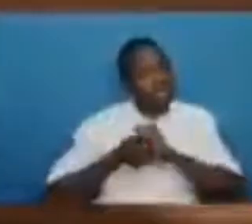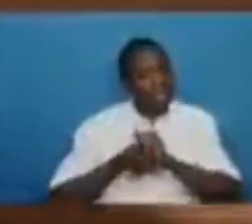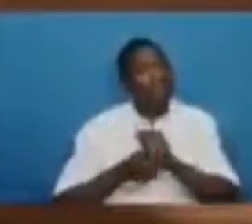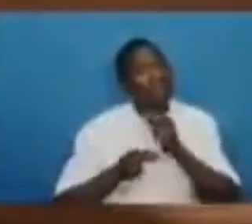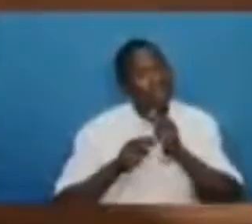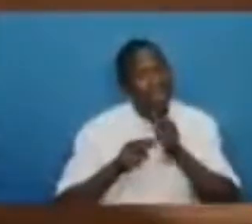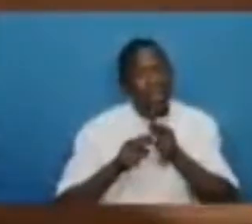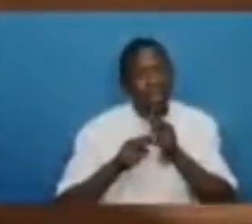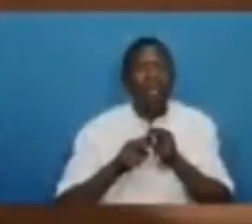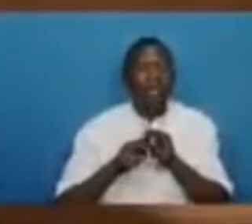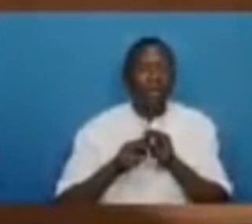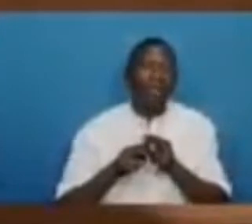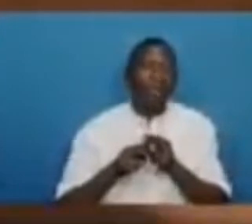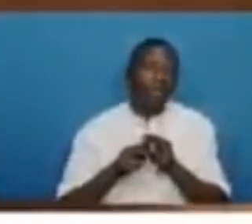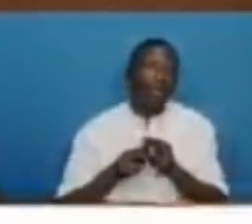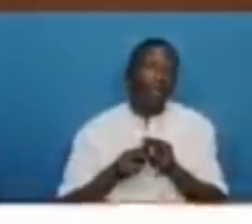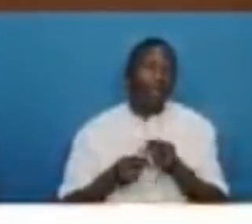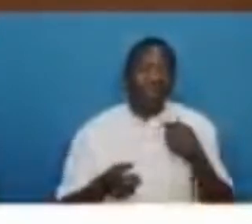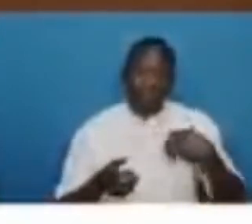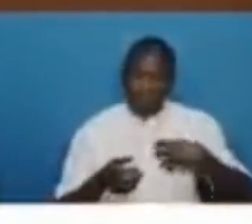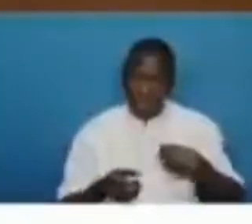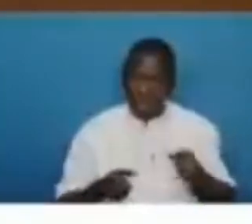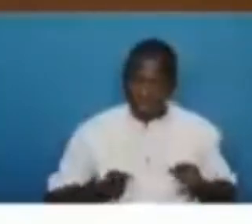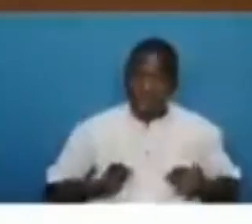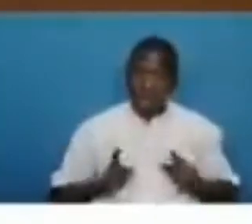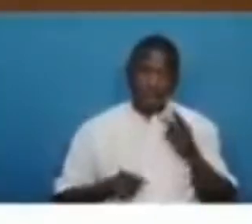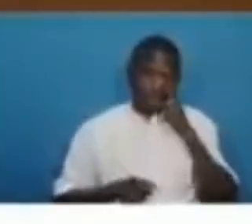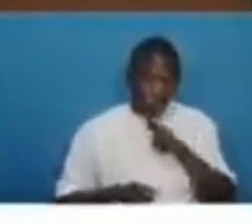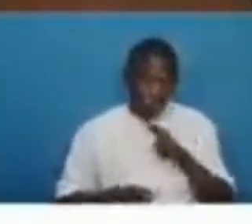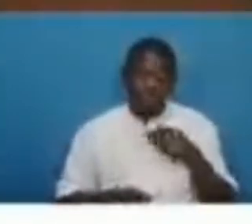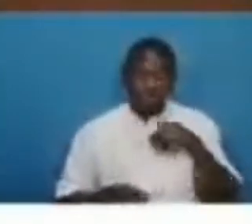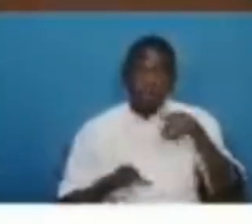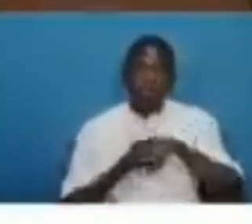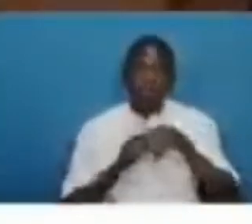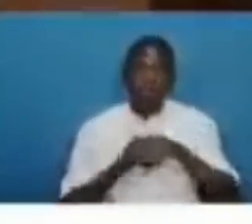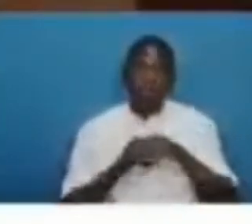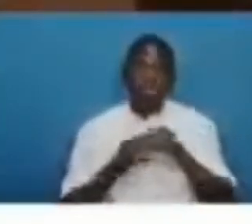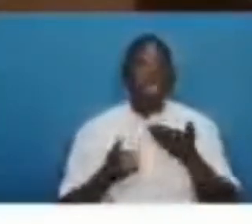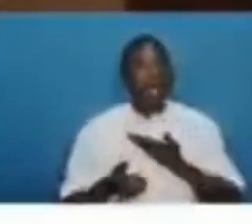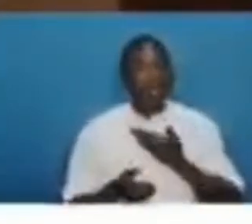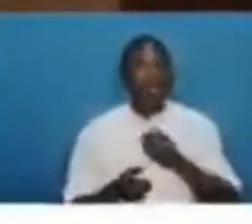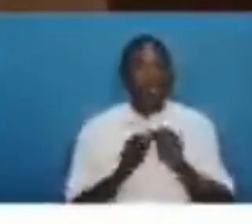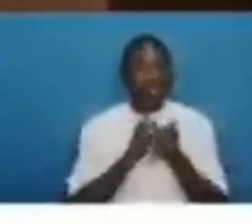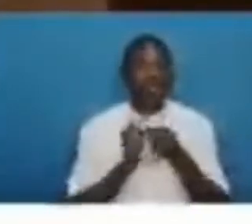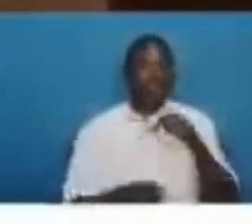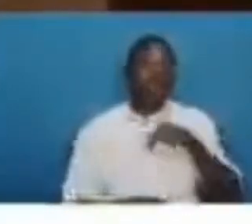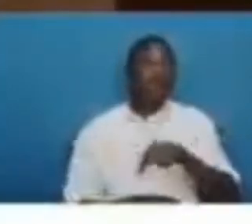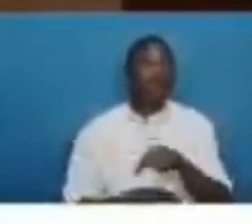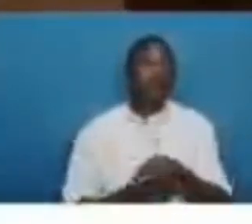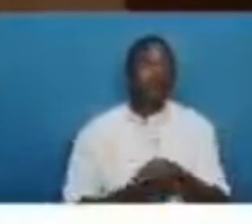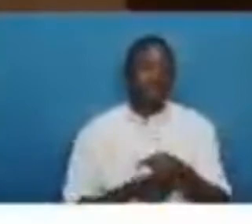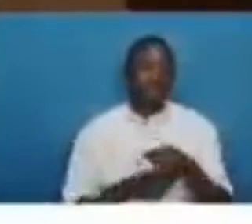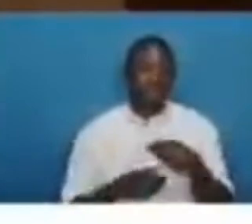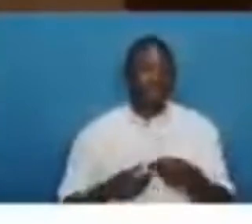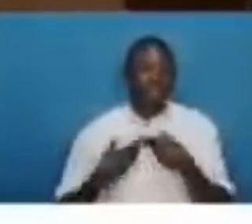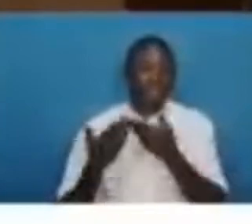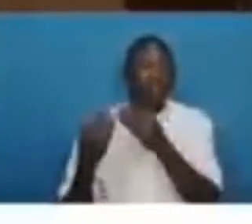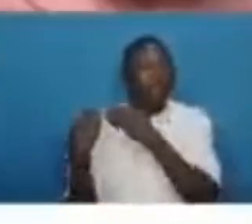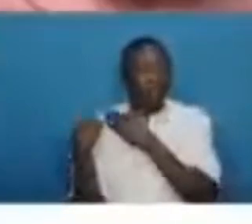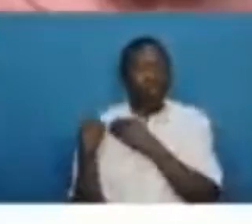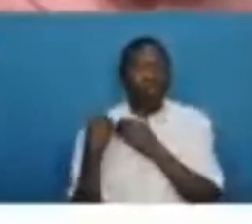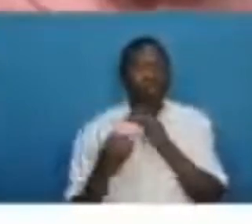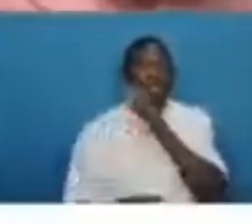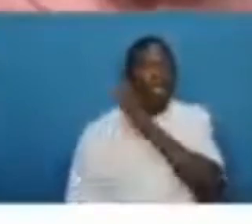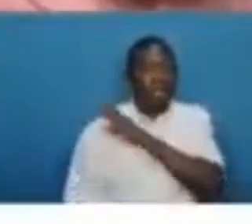here, to be part of the tenants. So we are urging the council to give them the maximum support and cooperation for him not